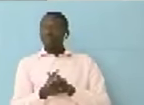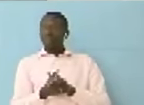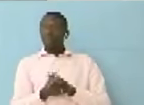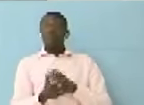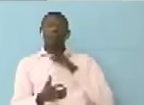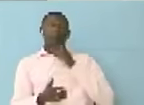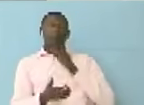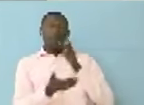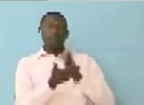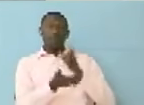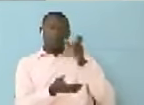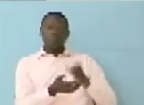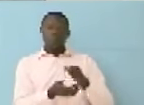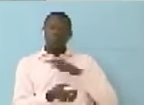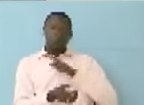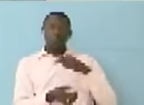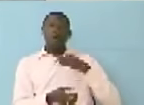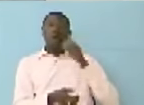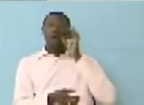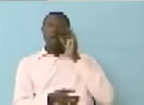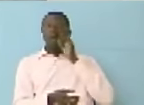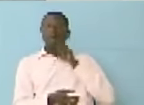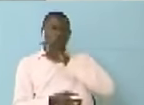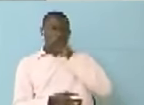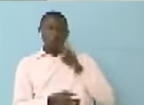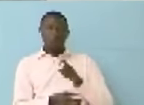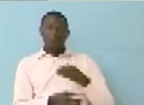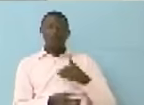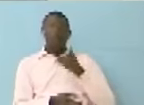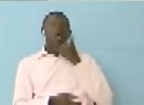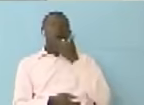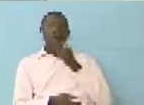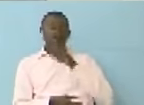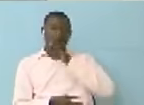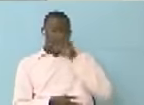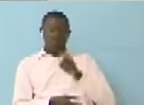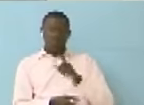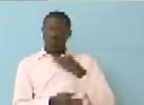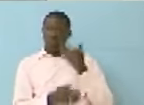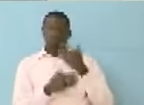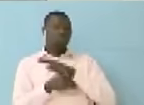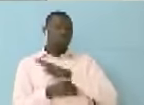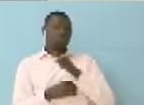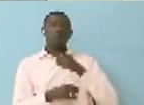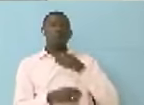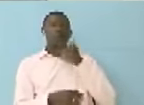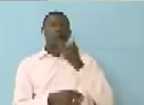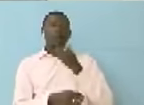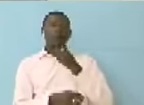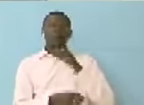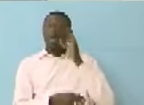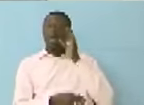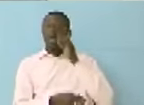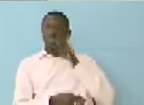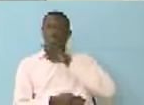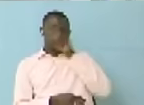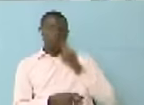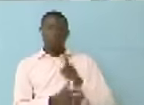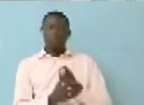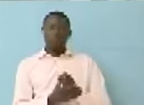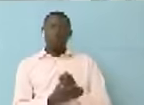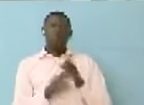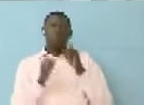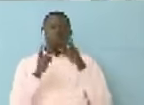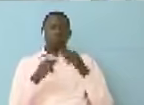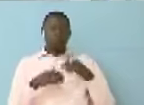Mr. Witness, I don't answer questions. I ask the questions. Okay, I will leave that to the commission.